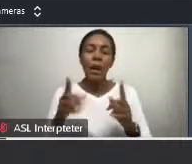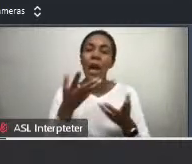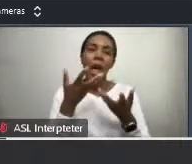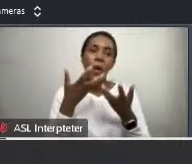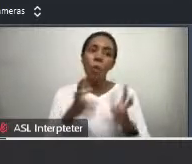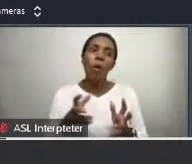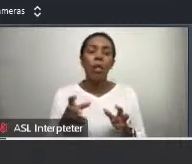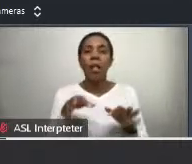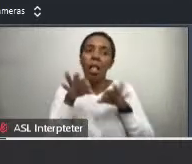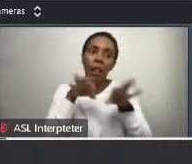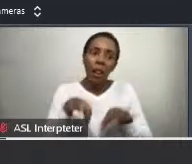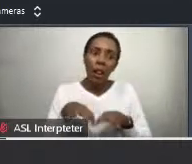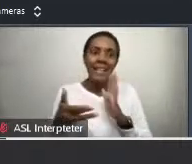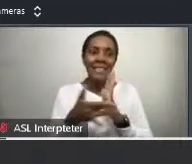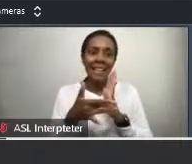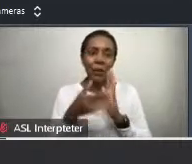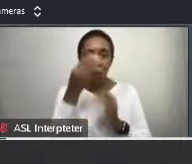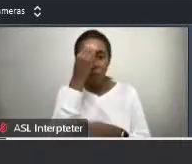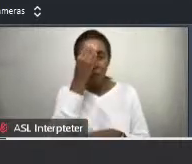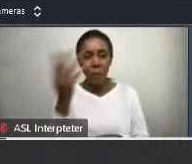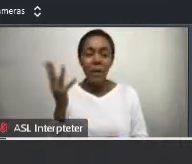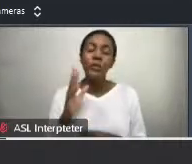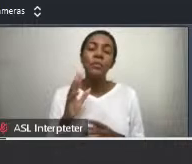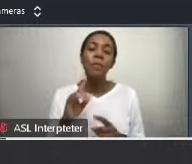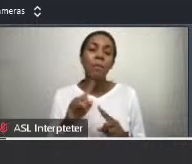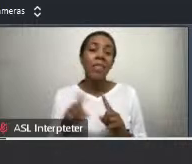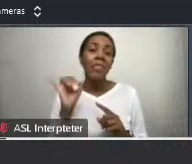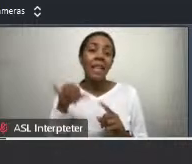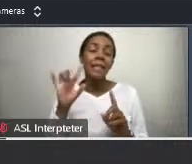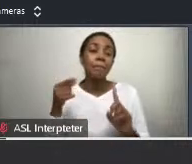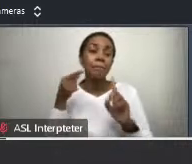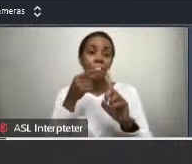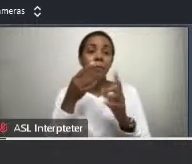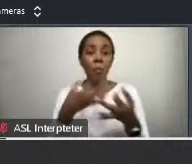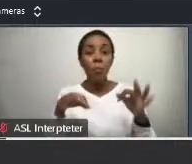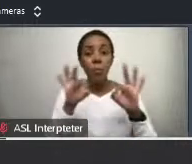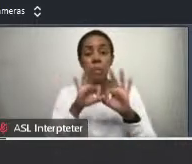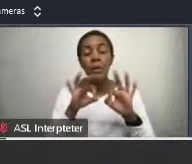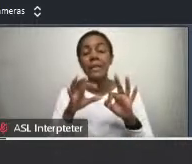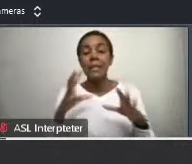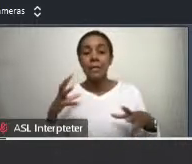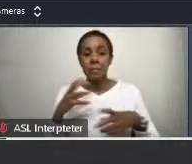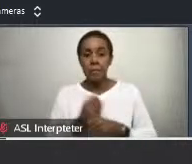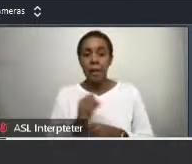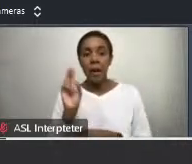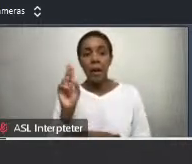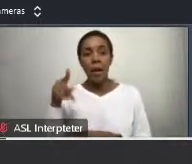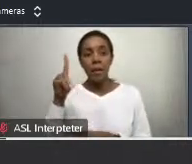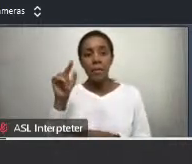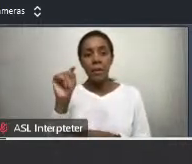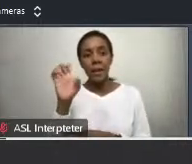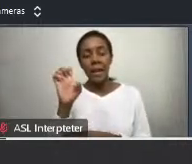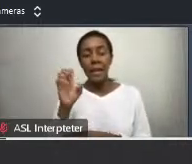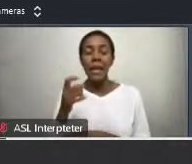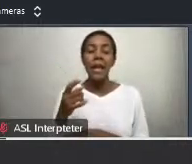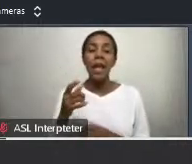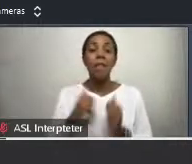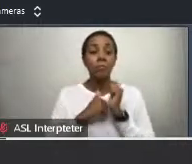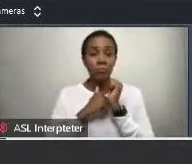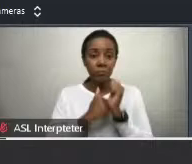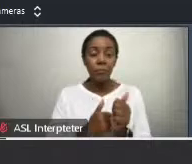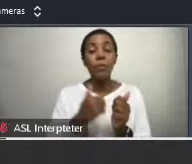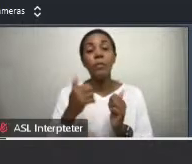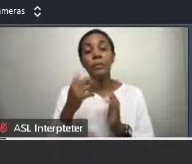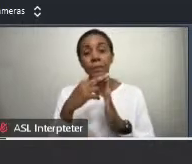technical information, but that's the main importance of this, is consolidation, updating, compliance with regulatory compliance, better management of our